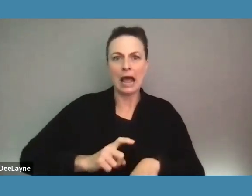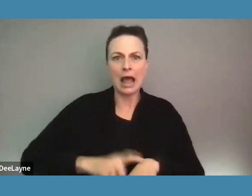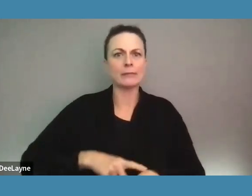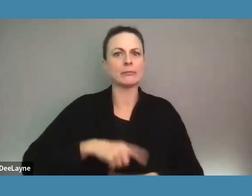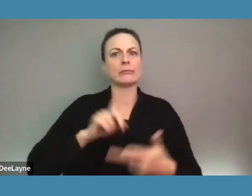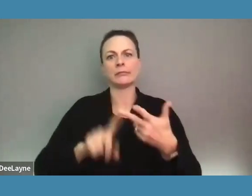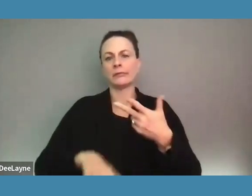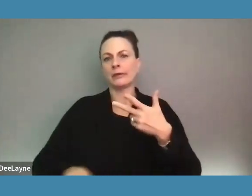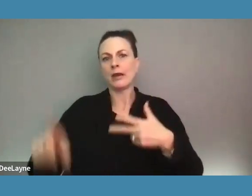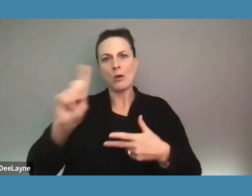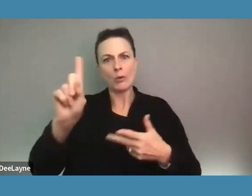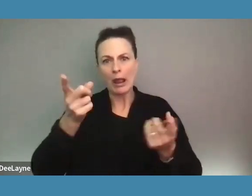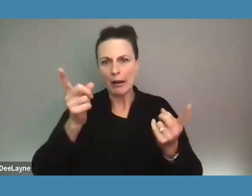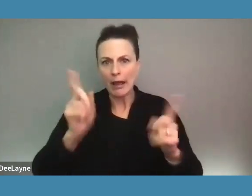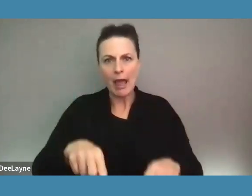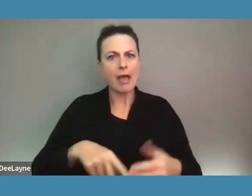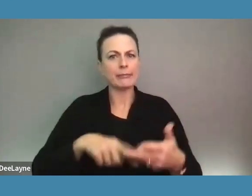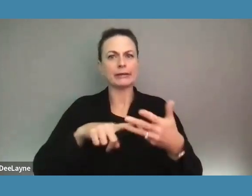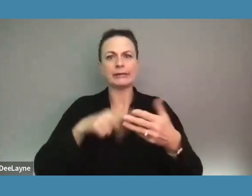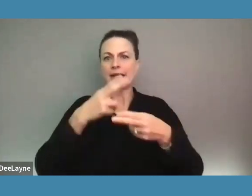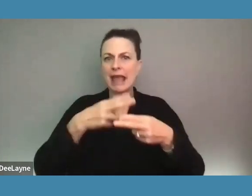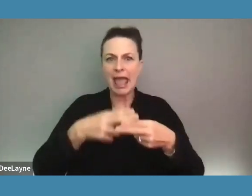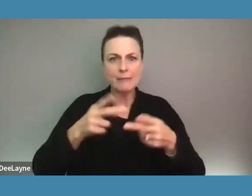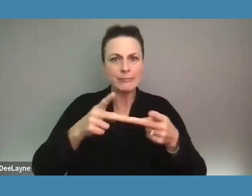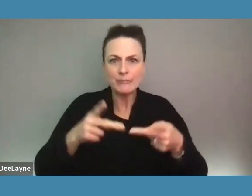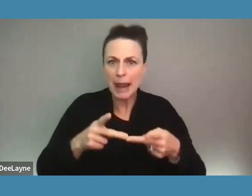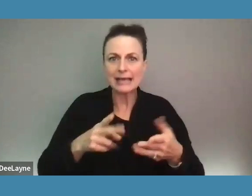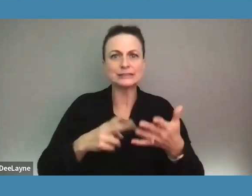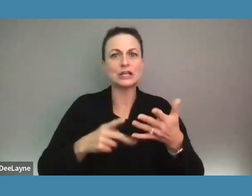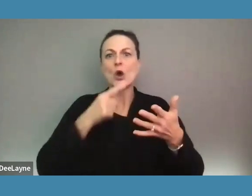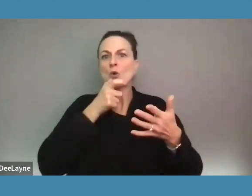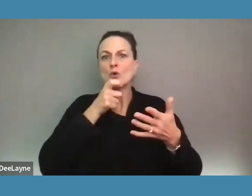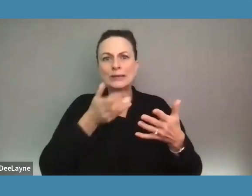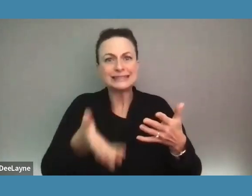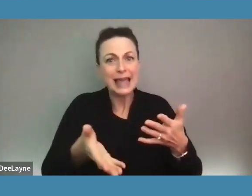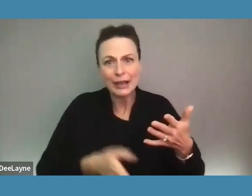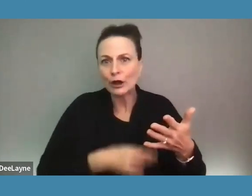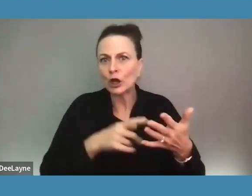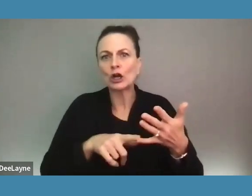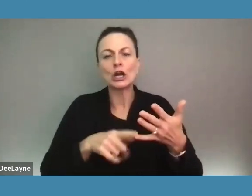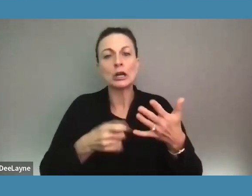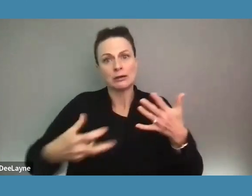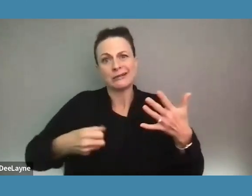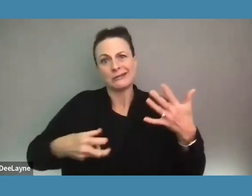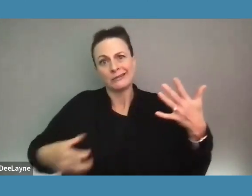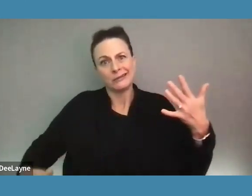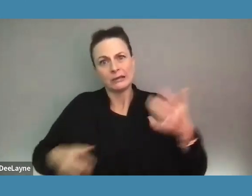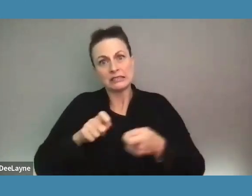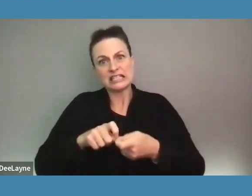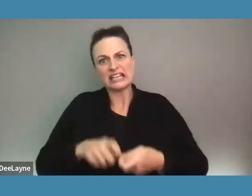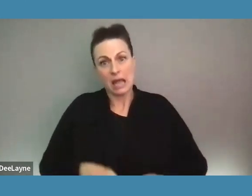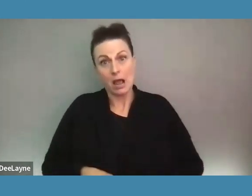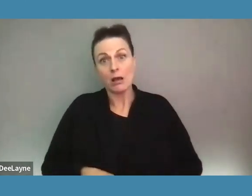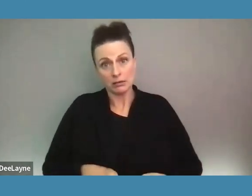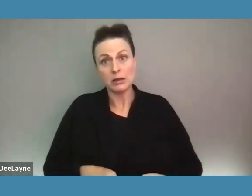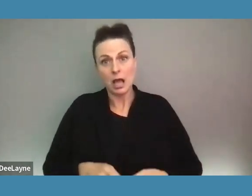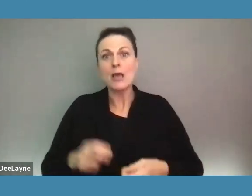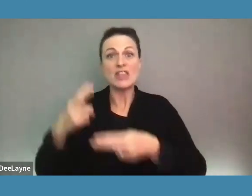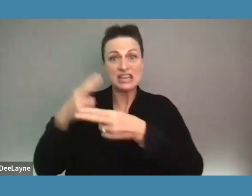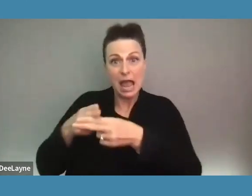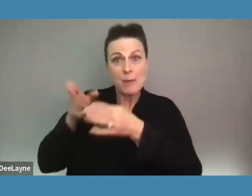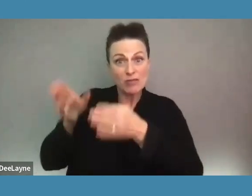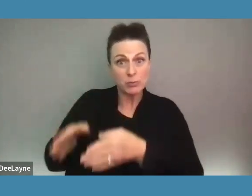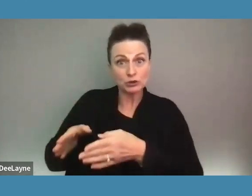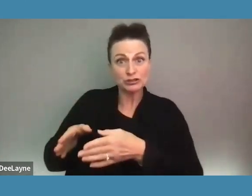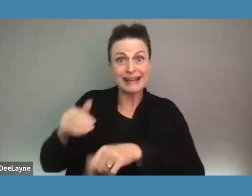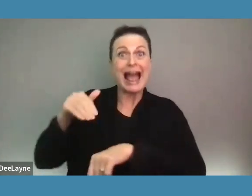it was, well, the name of the poll site if you have it, who was there. This is a section where you would want people's names if you have